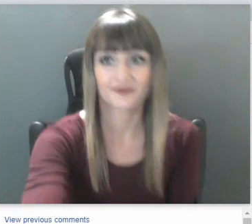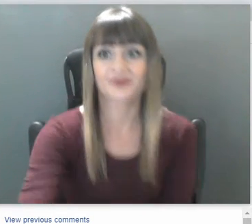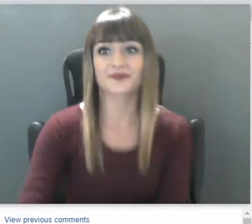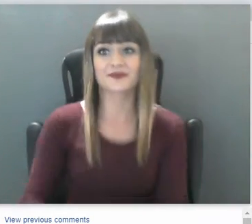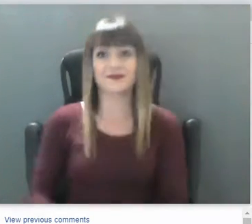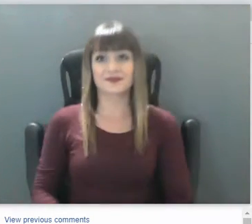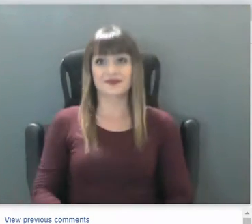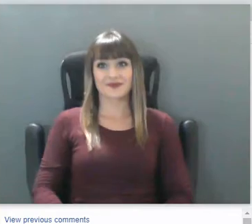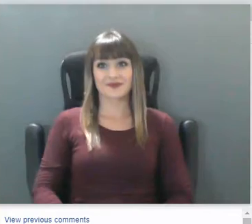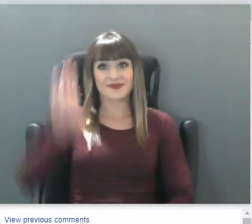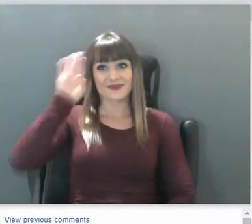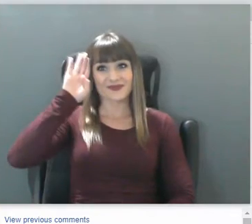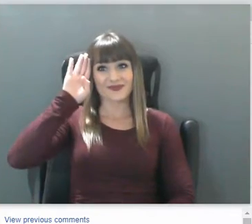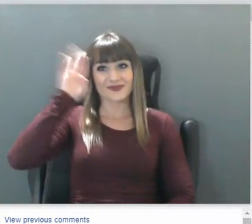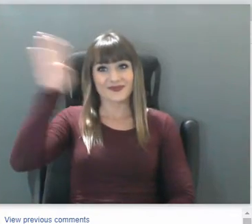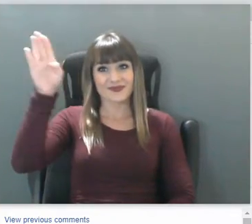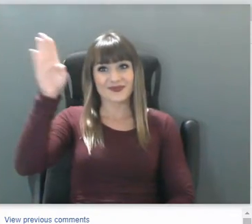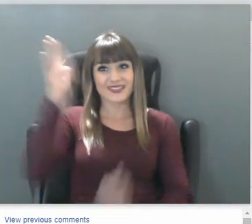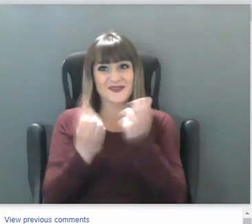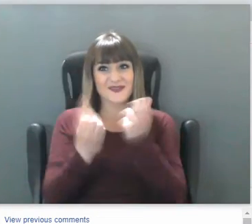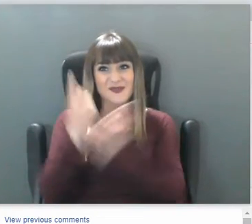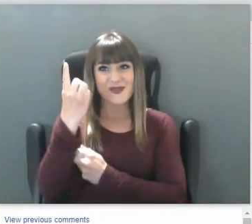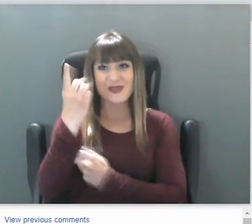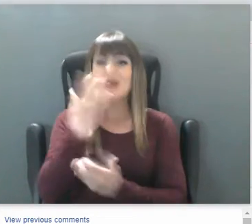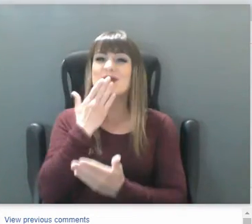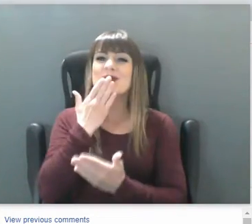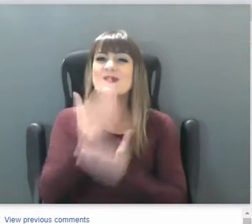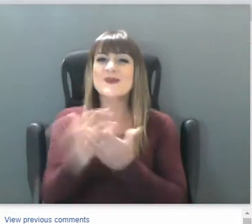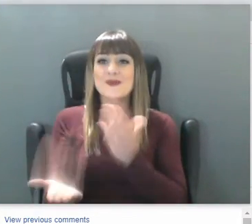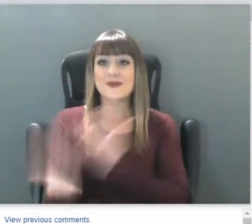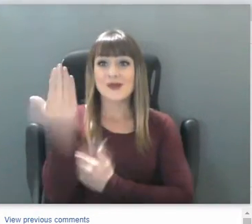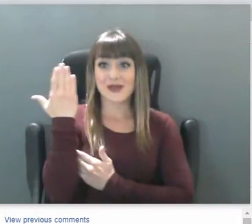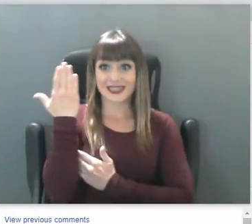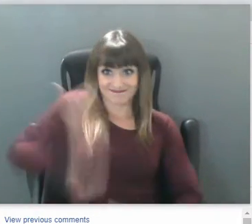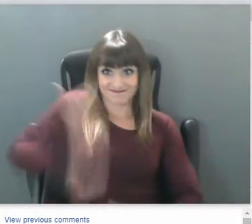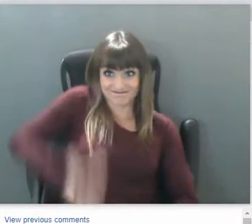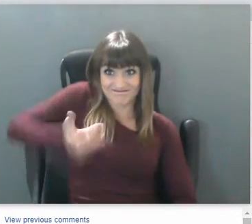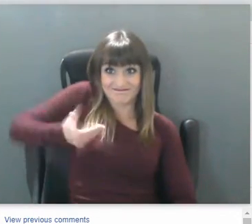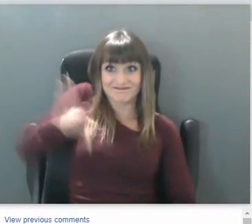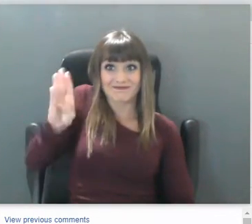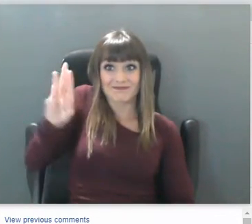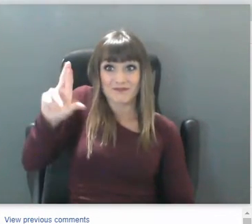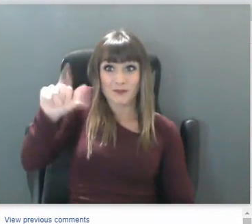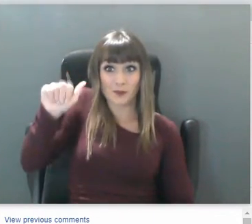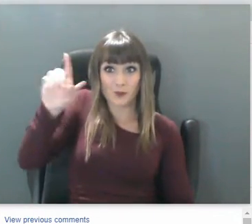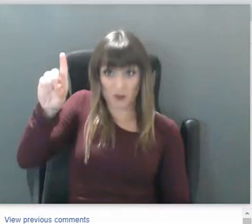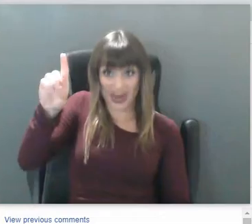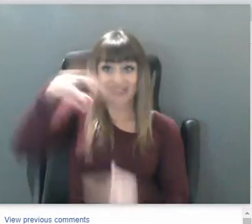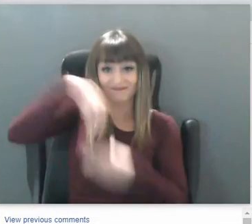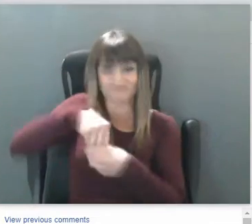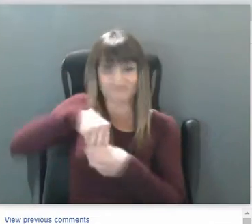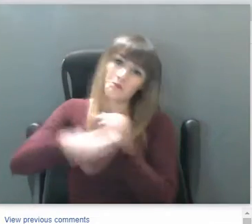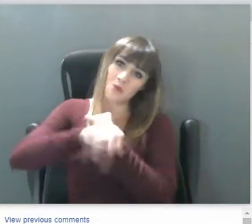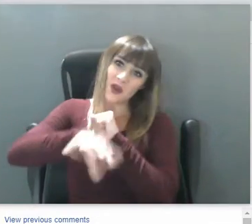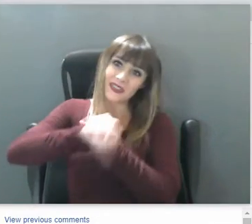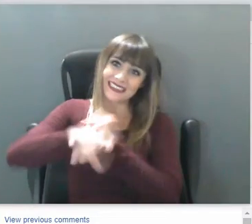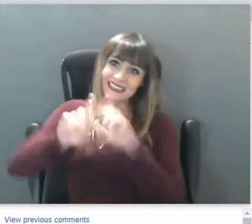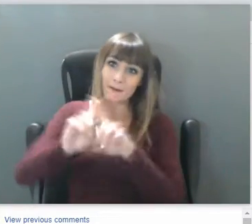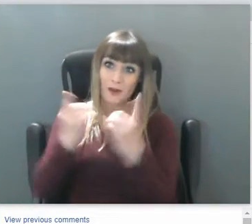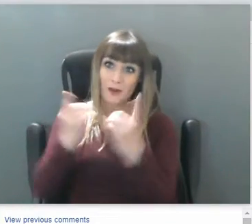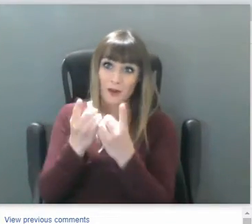Hey everybody, good morning. It's Brad in the marketing department coming at you with another Facebook field trip live